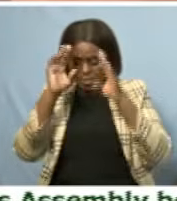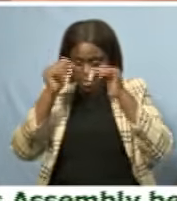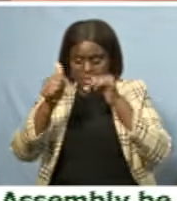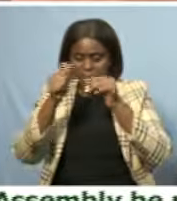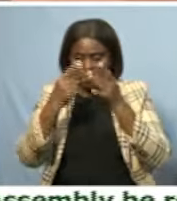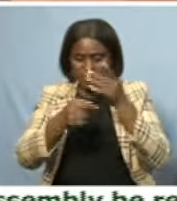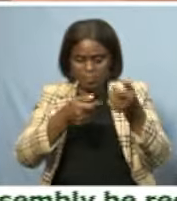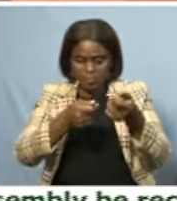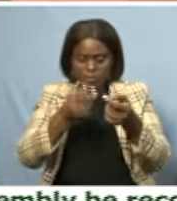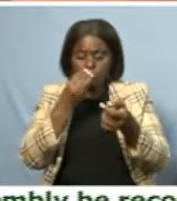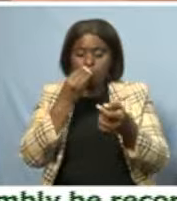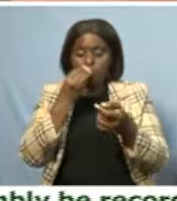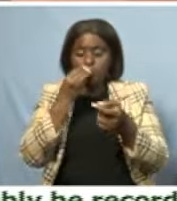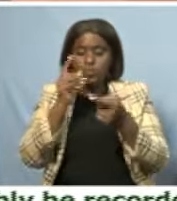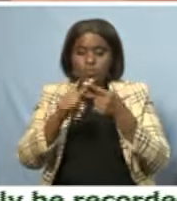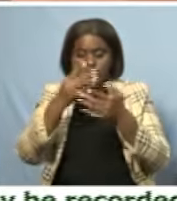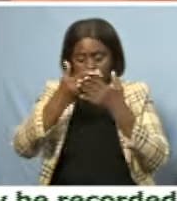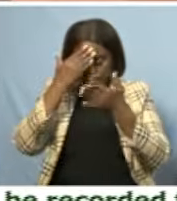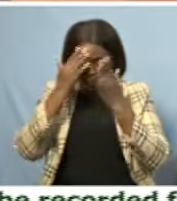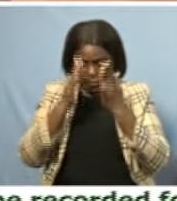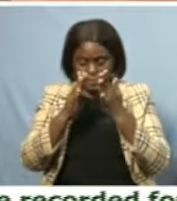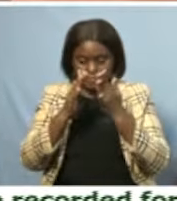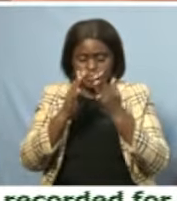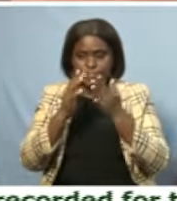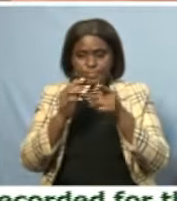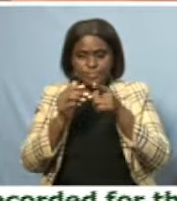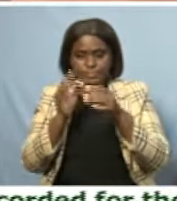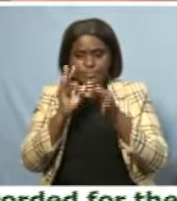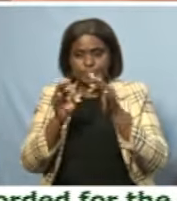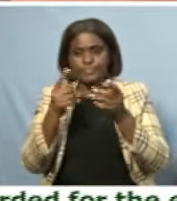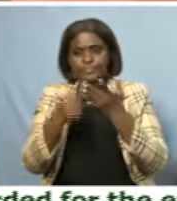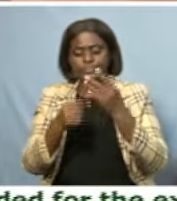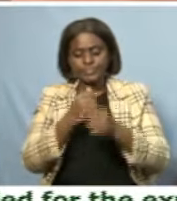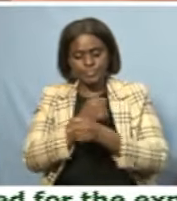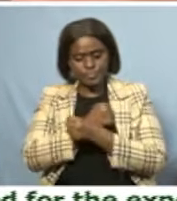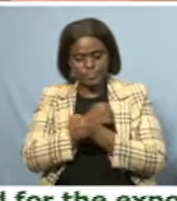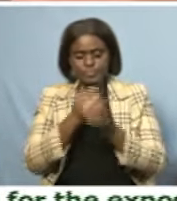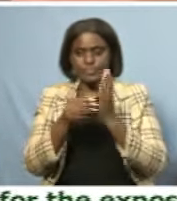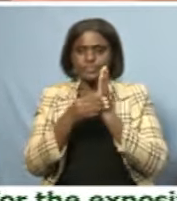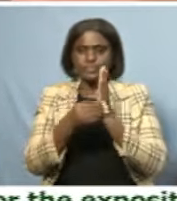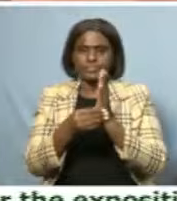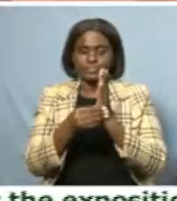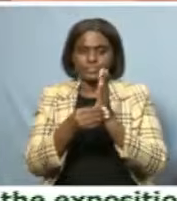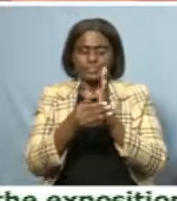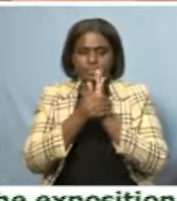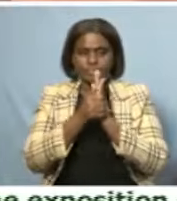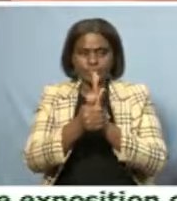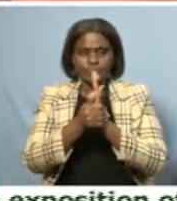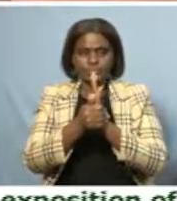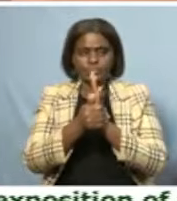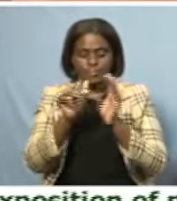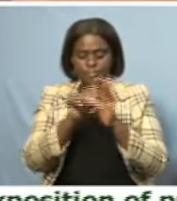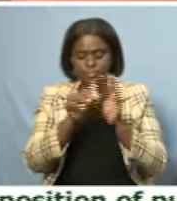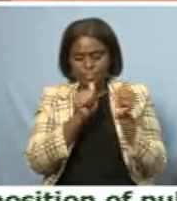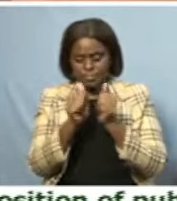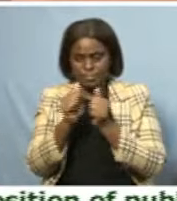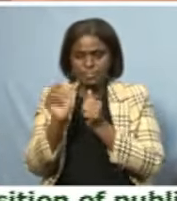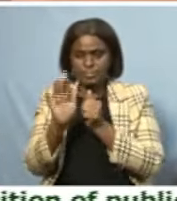President served food to the learners. That is compassionate leadership, leadership in